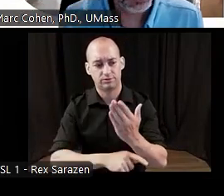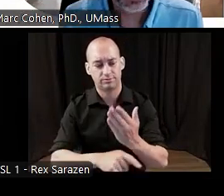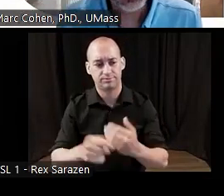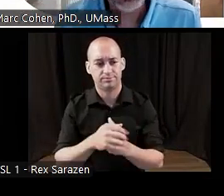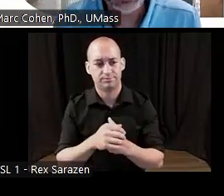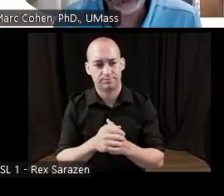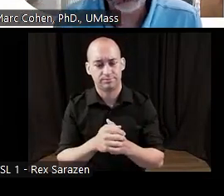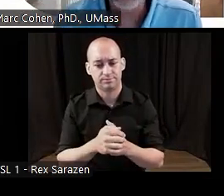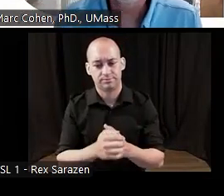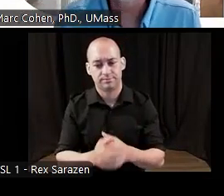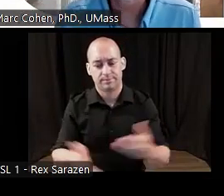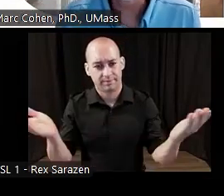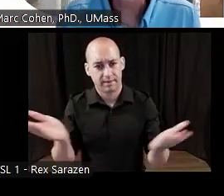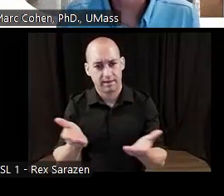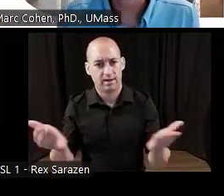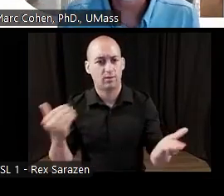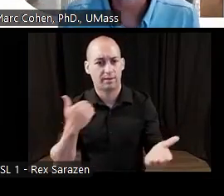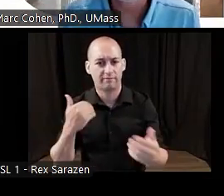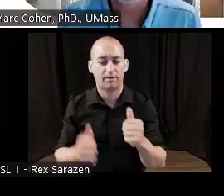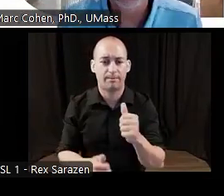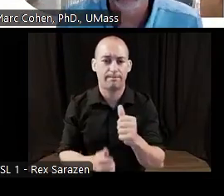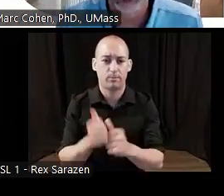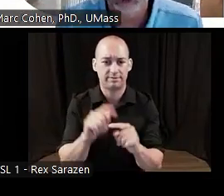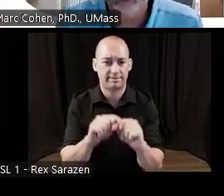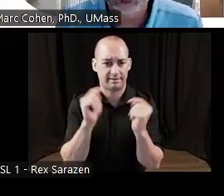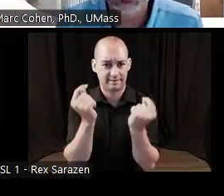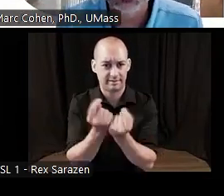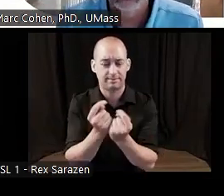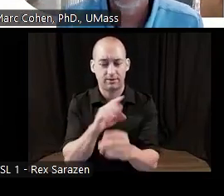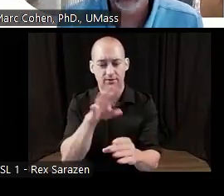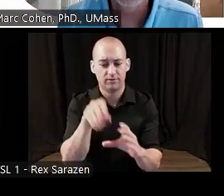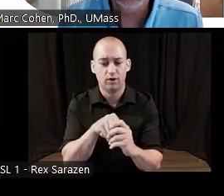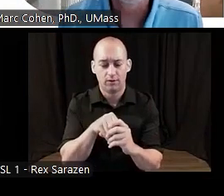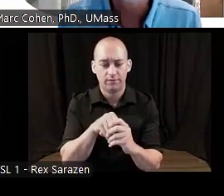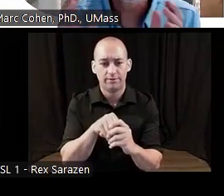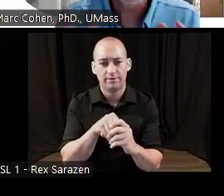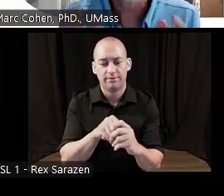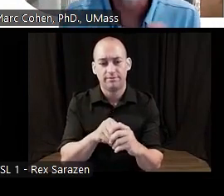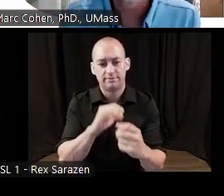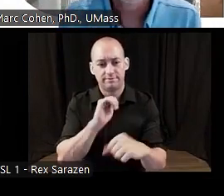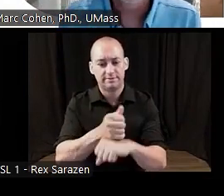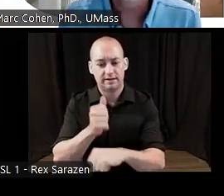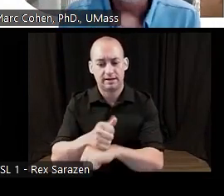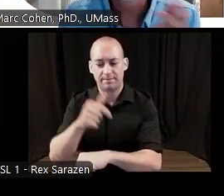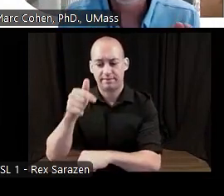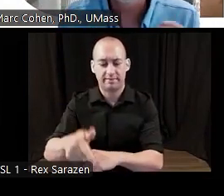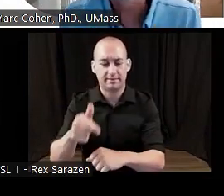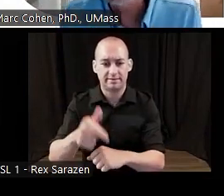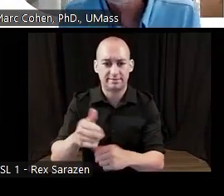basically the most of the team that will be involved in putting together this set of